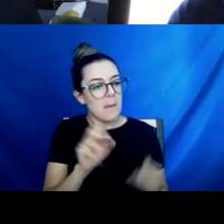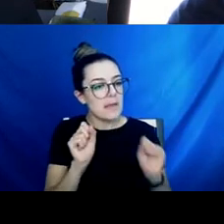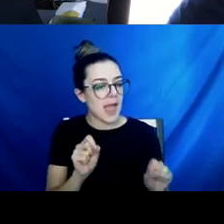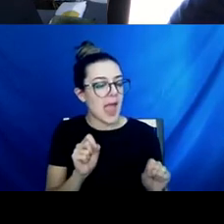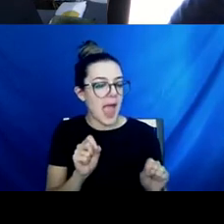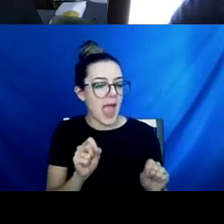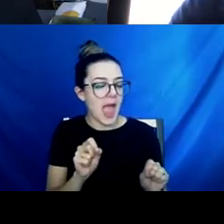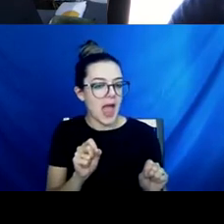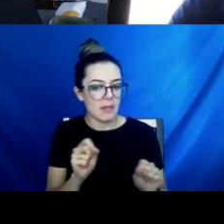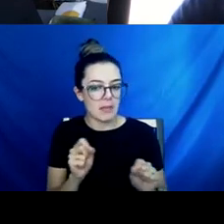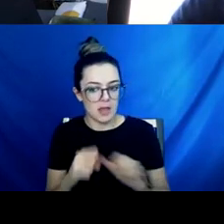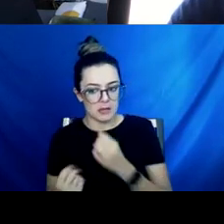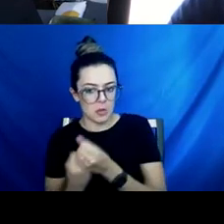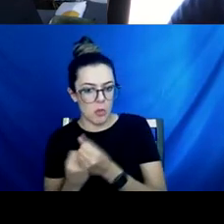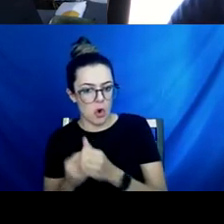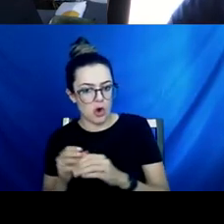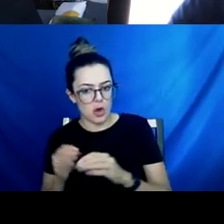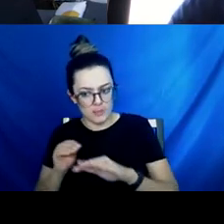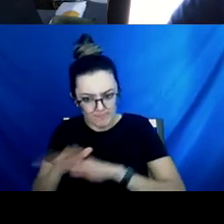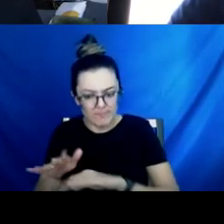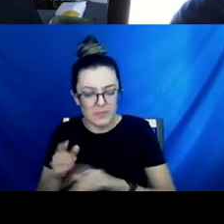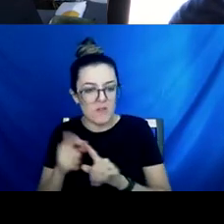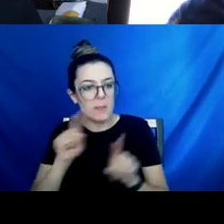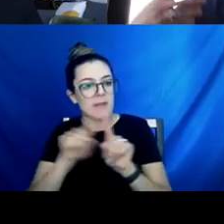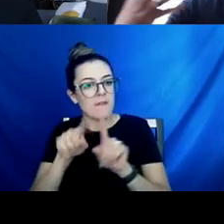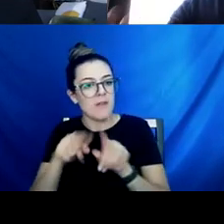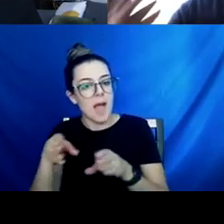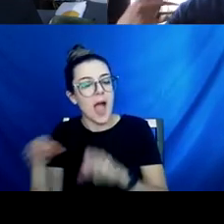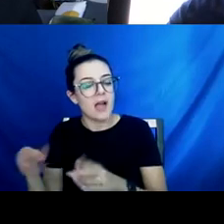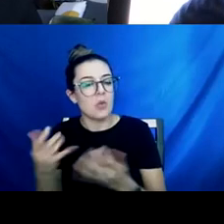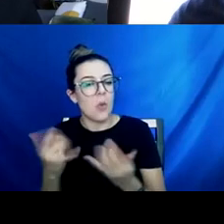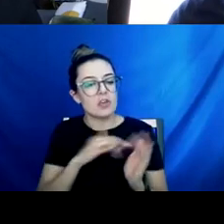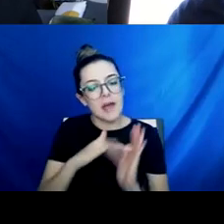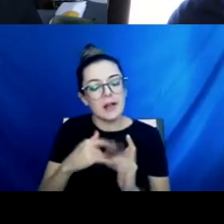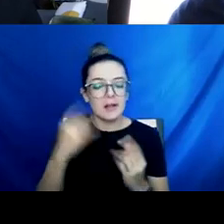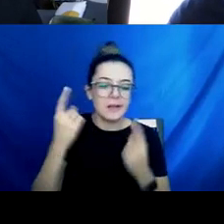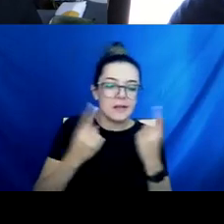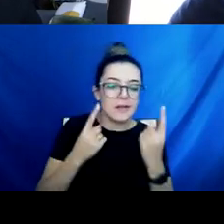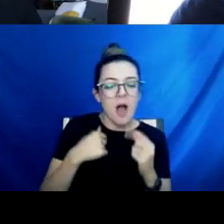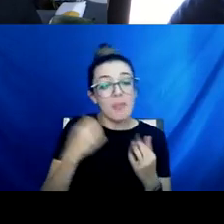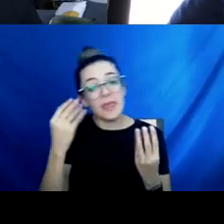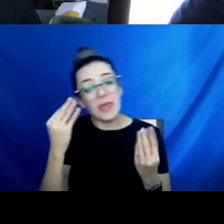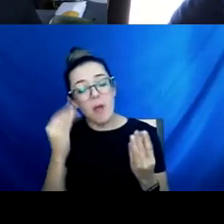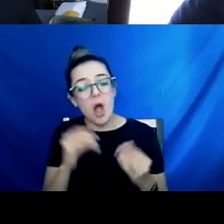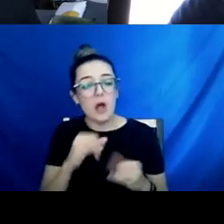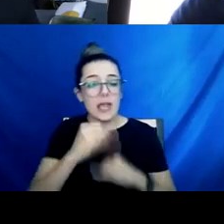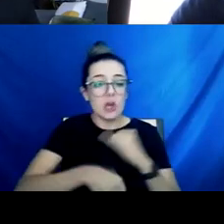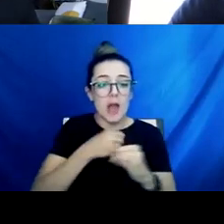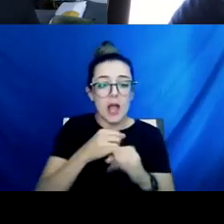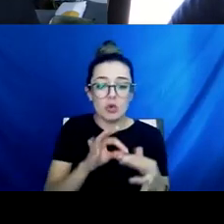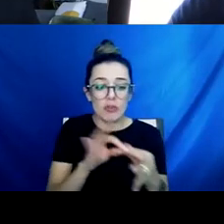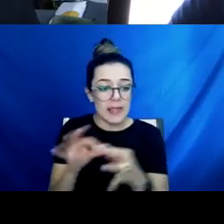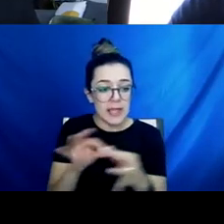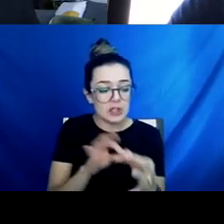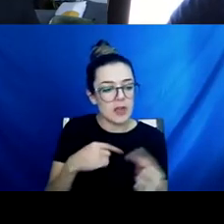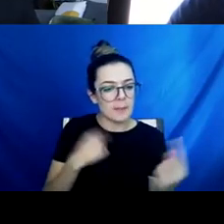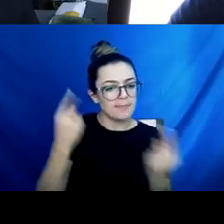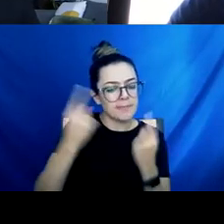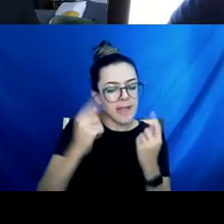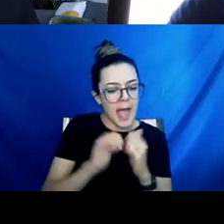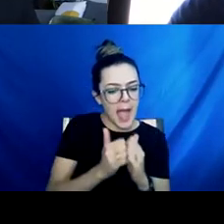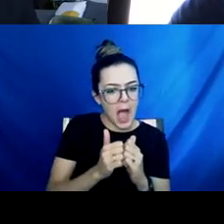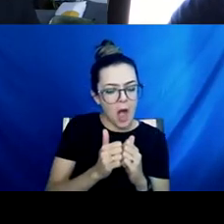in our media, especially during COVID. What do you think is the future of Syria in the near term based on your reporting experience?